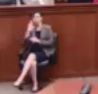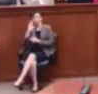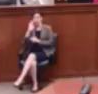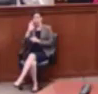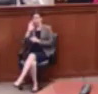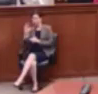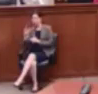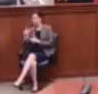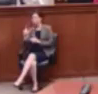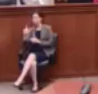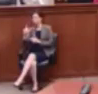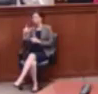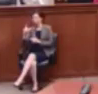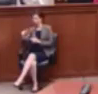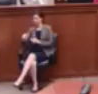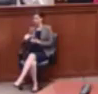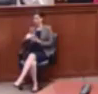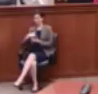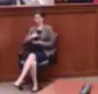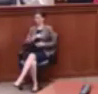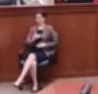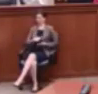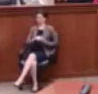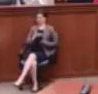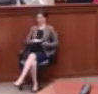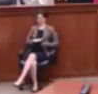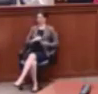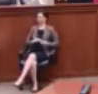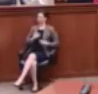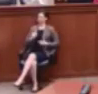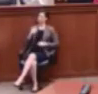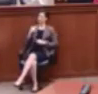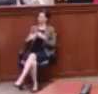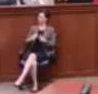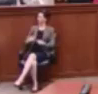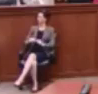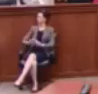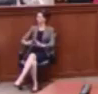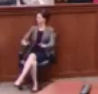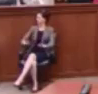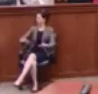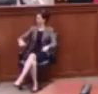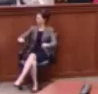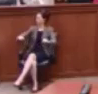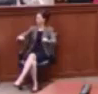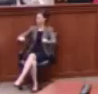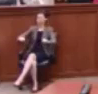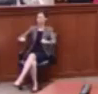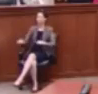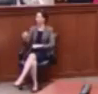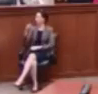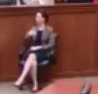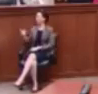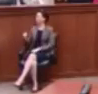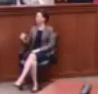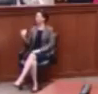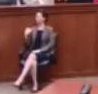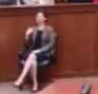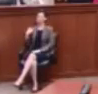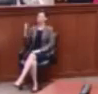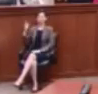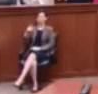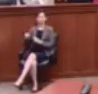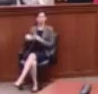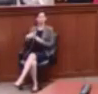real generation of Louisianians to do great things. And one of the gentlemen that was here before spoke